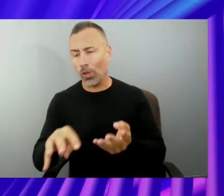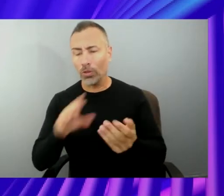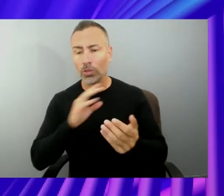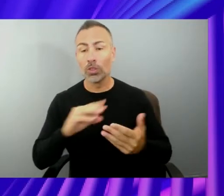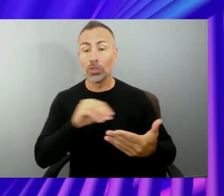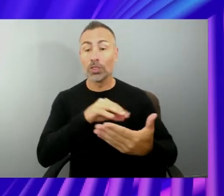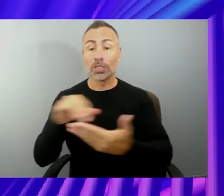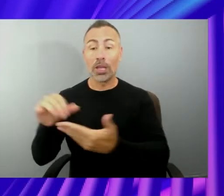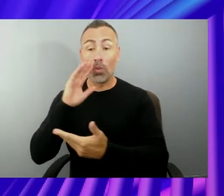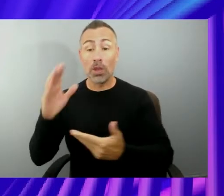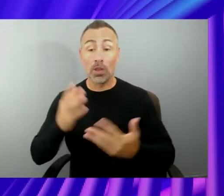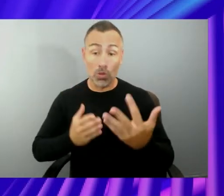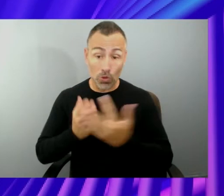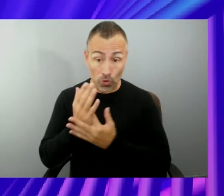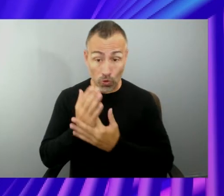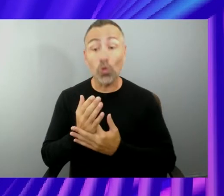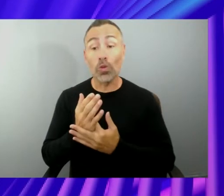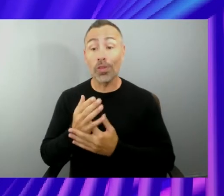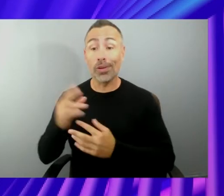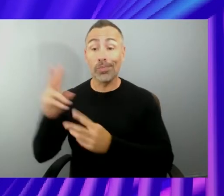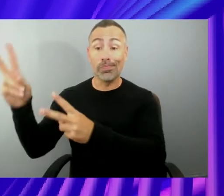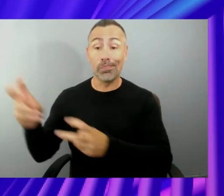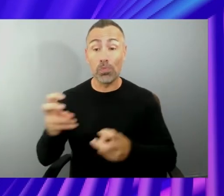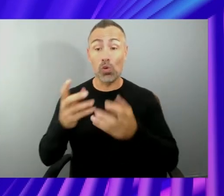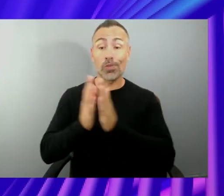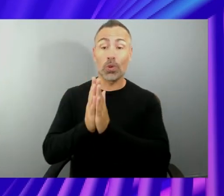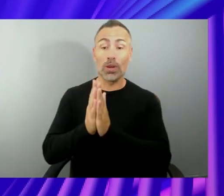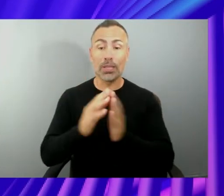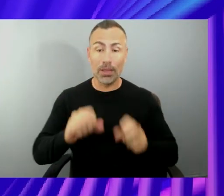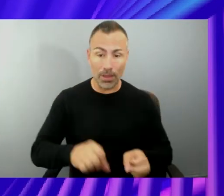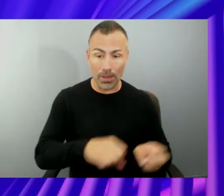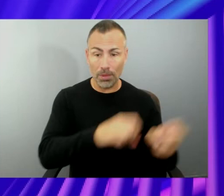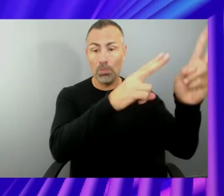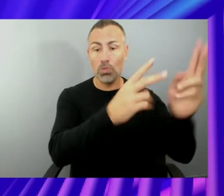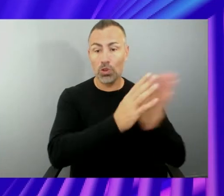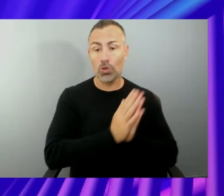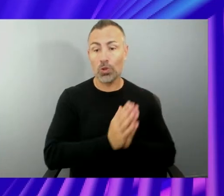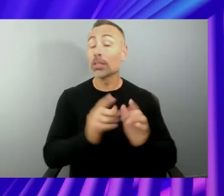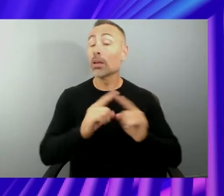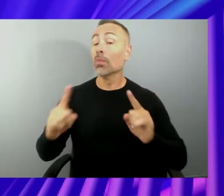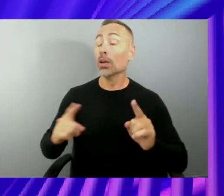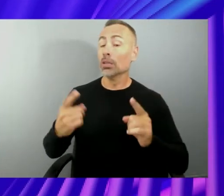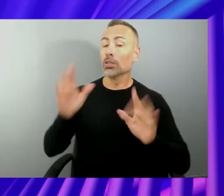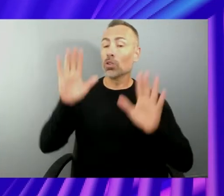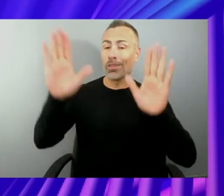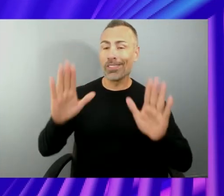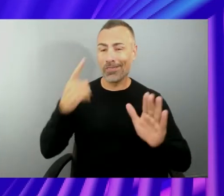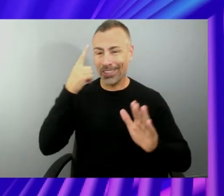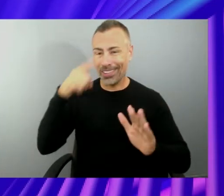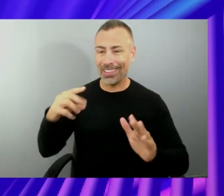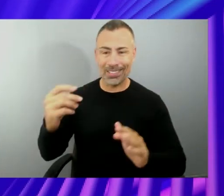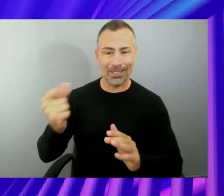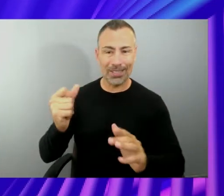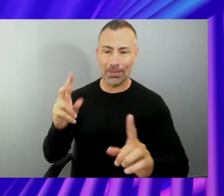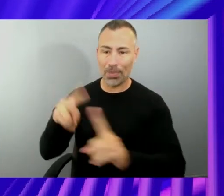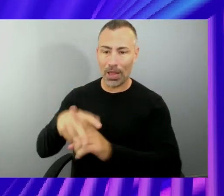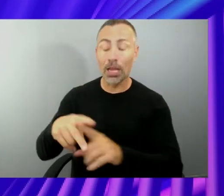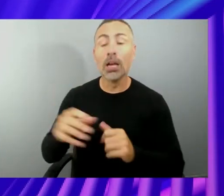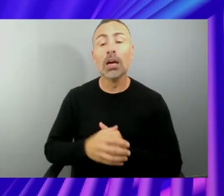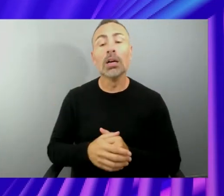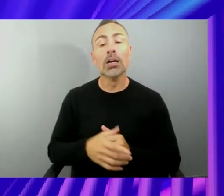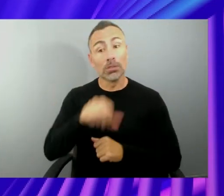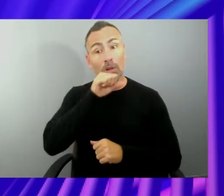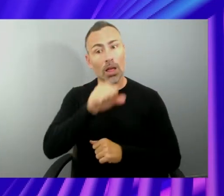and push event. The great thing about our plugin, which I don't have up and running right now, for infrastructure's code, you'll love this, is that we actually scan